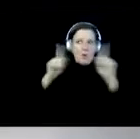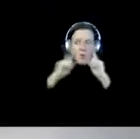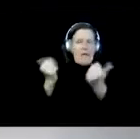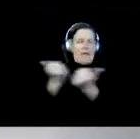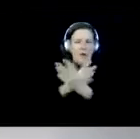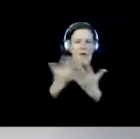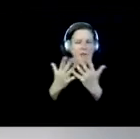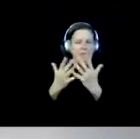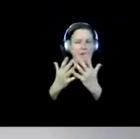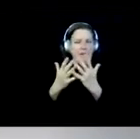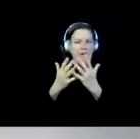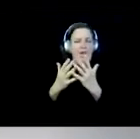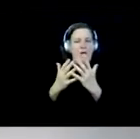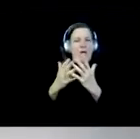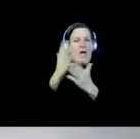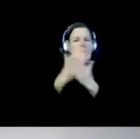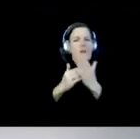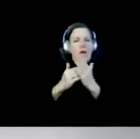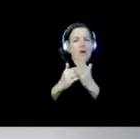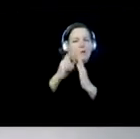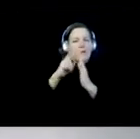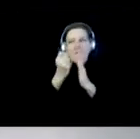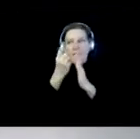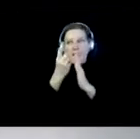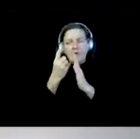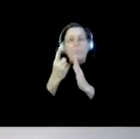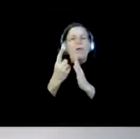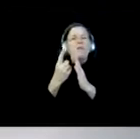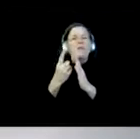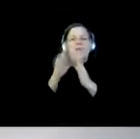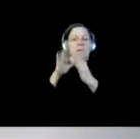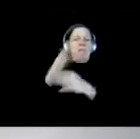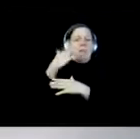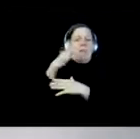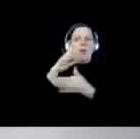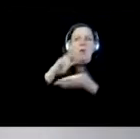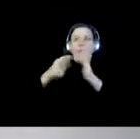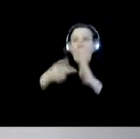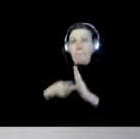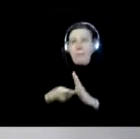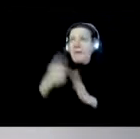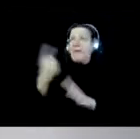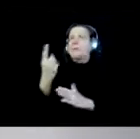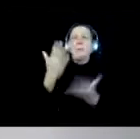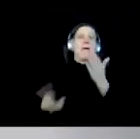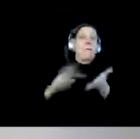legibility, not just in the use of theory that may or may not mean anything, or this recycling of theory to the point